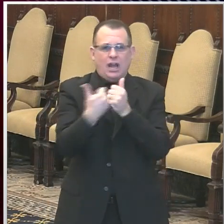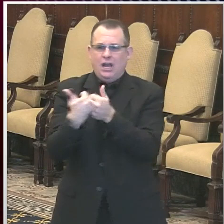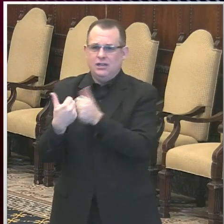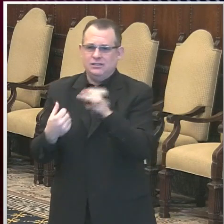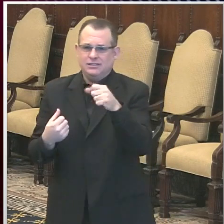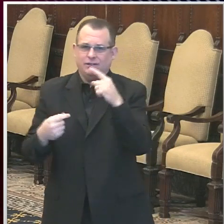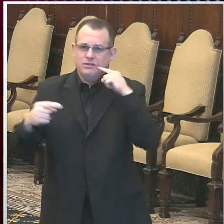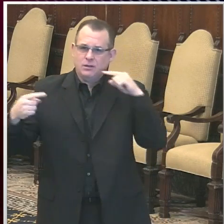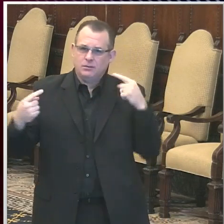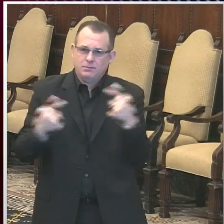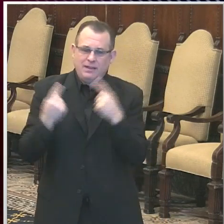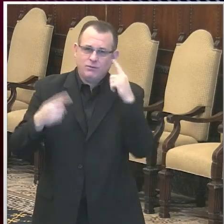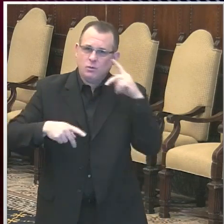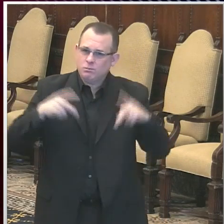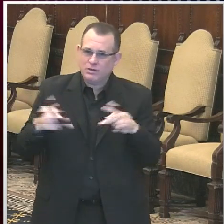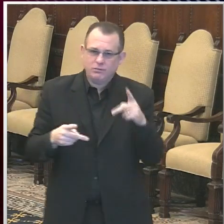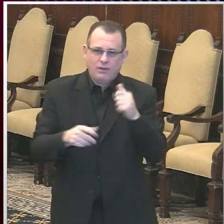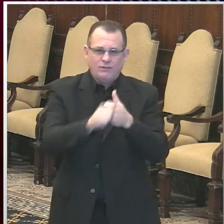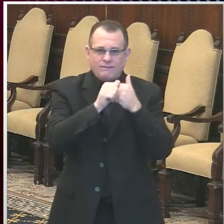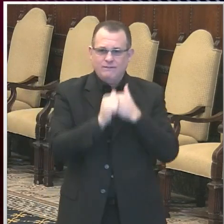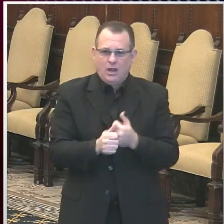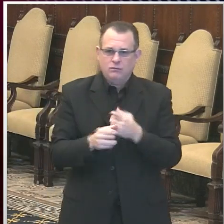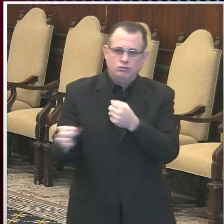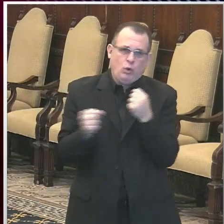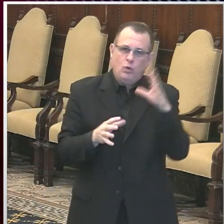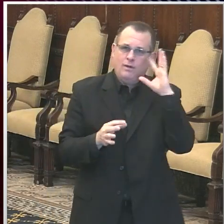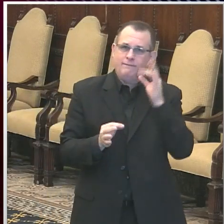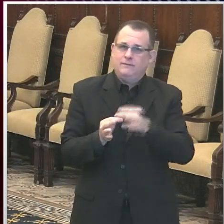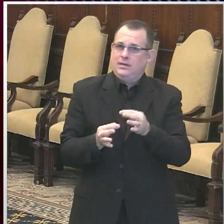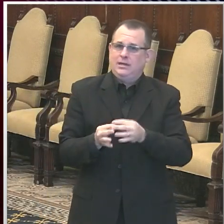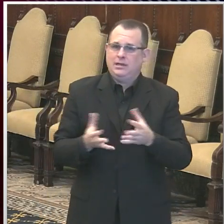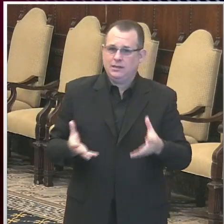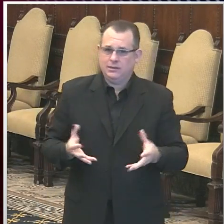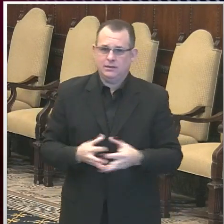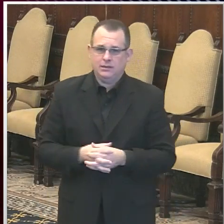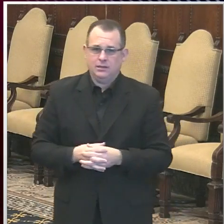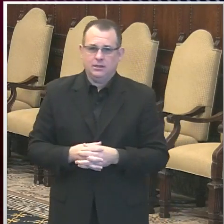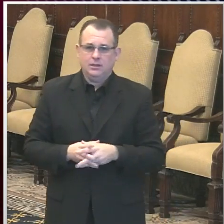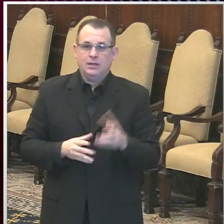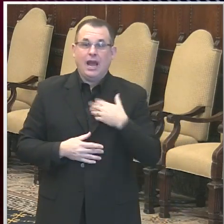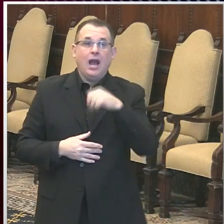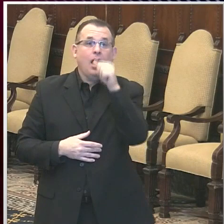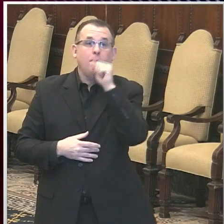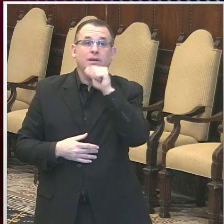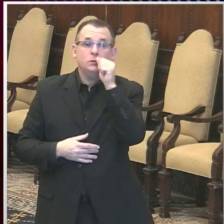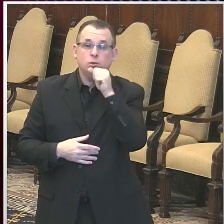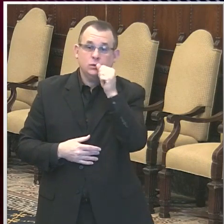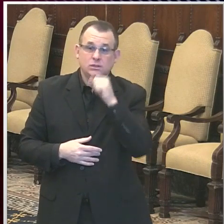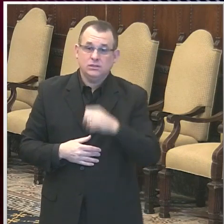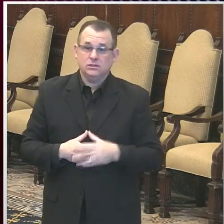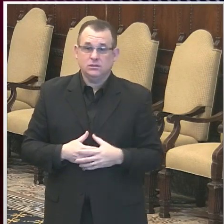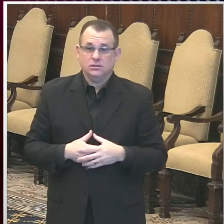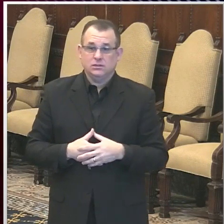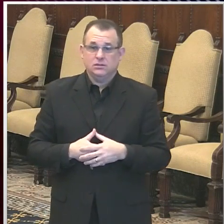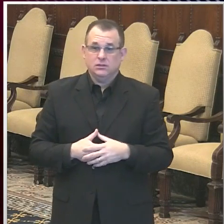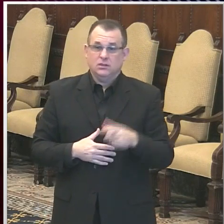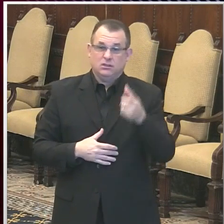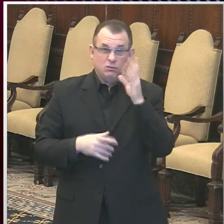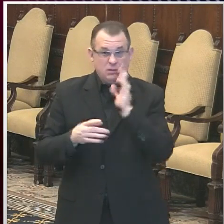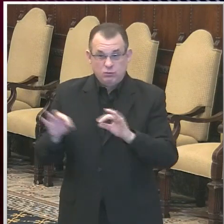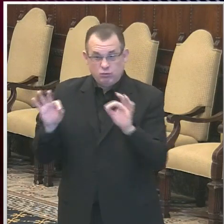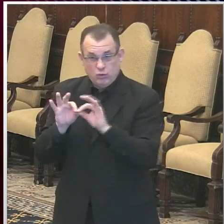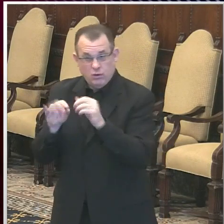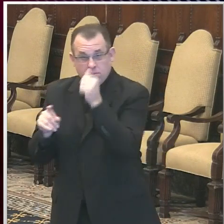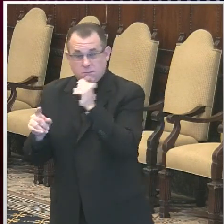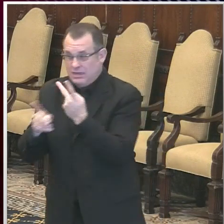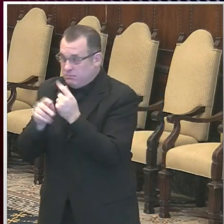can be for people of faith. Please be assured that our patience will not be in vain. If you need support, you